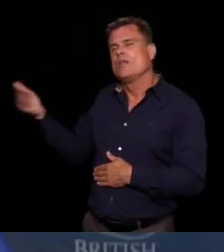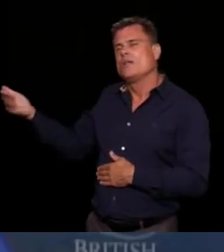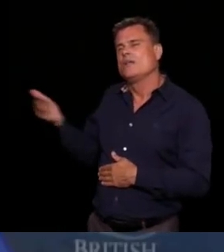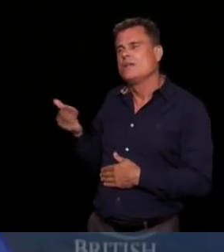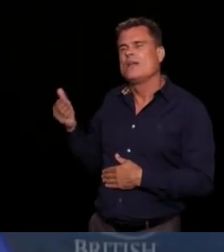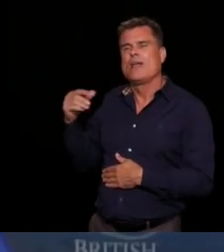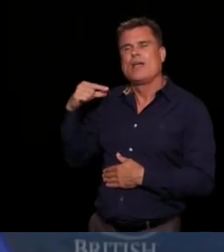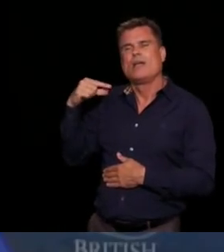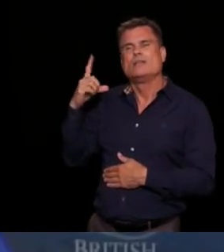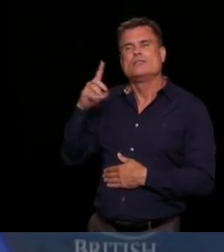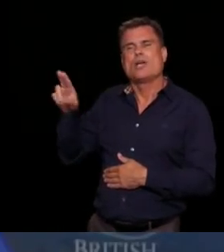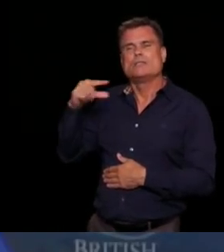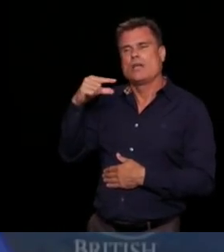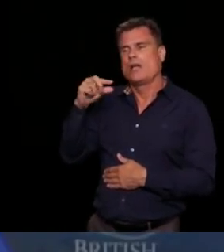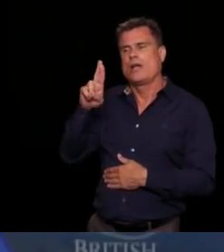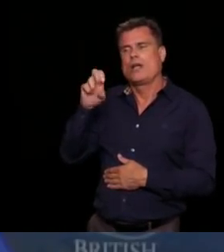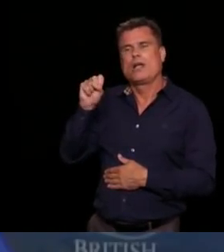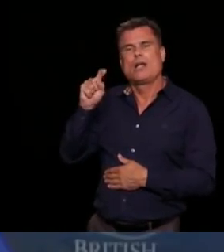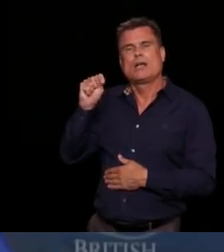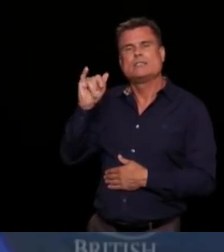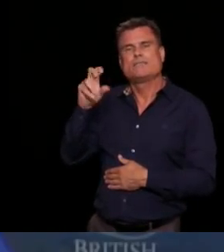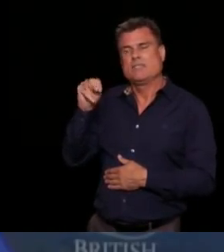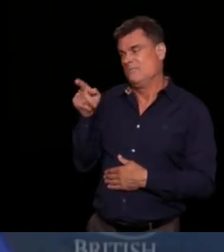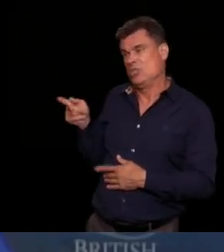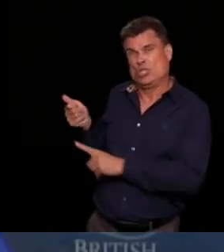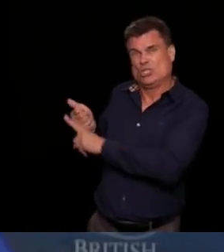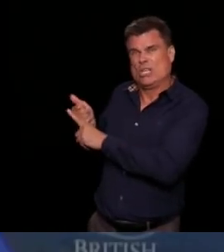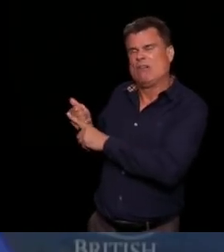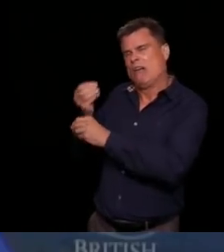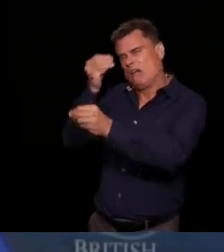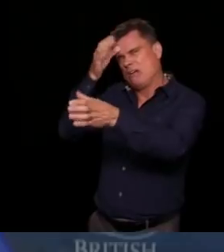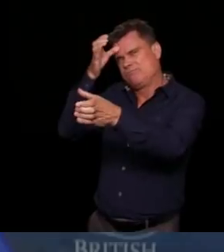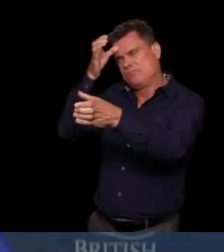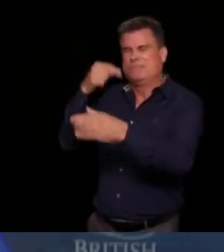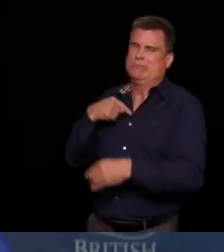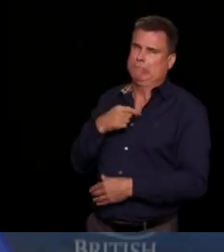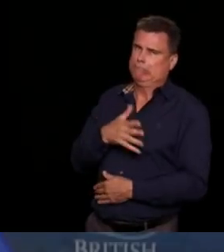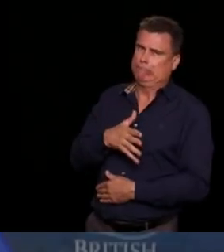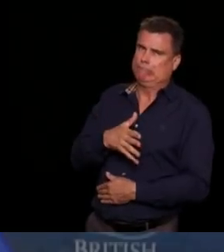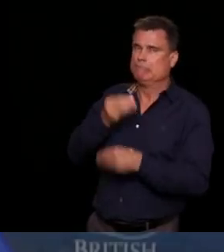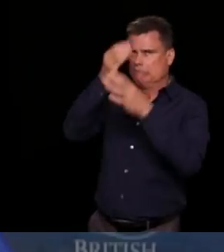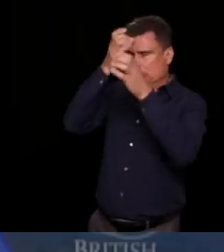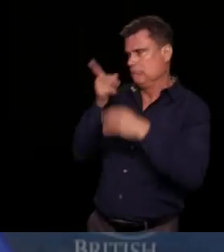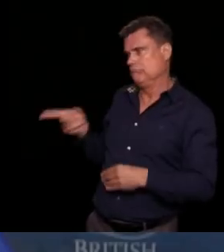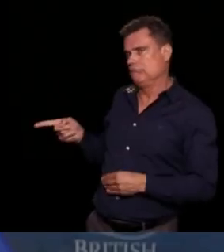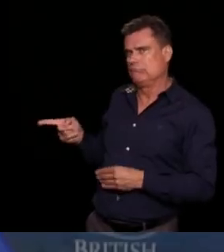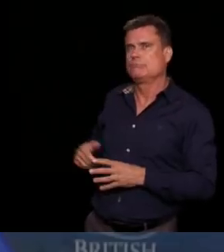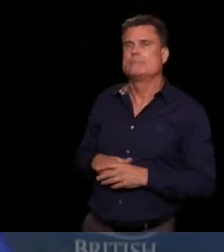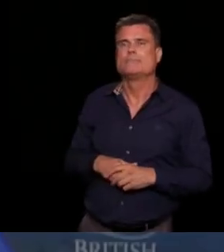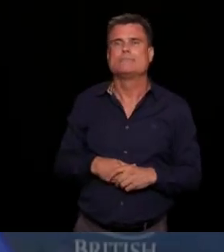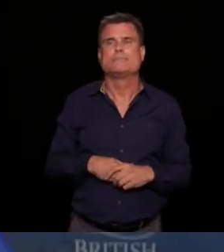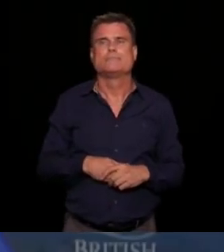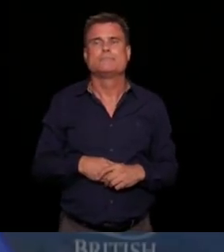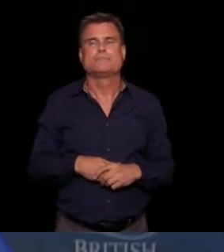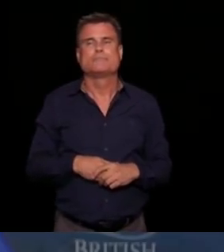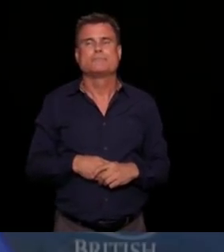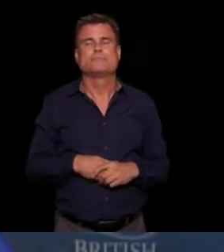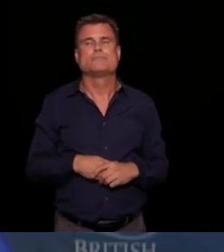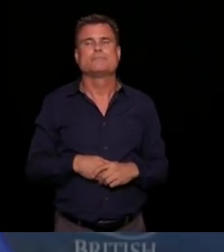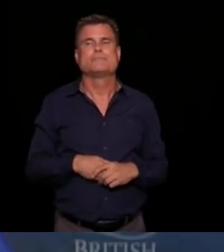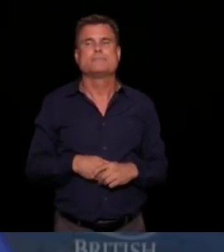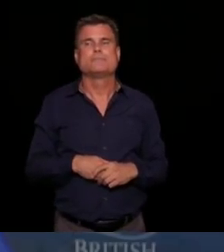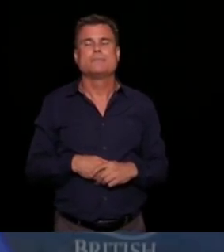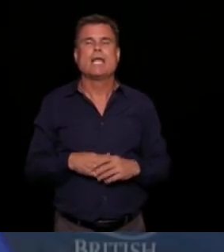about 7,500,000 times better than me this subject, just to say that we believe in BC. And you